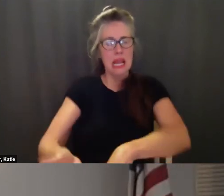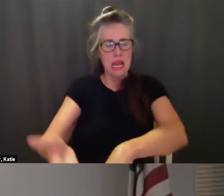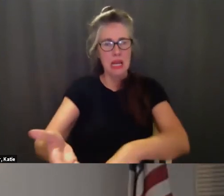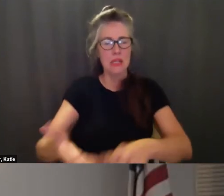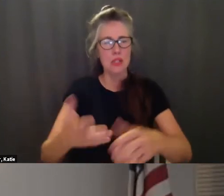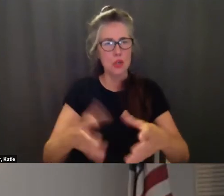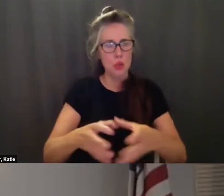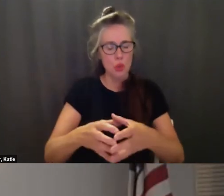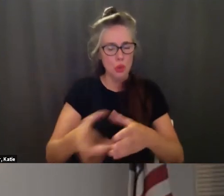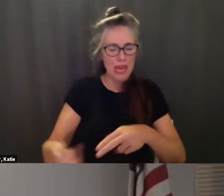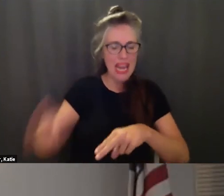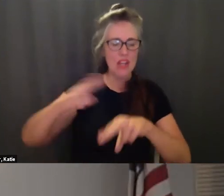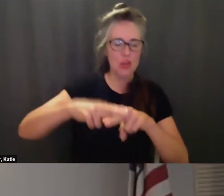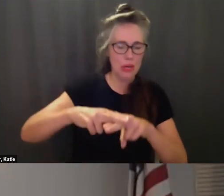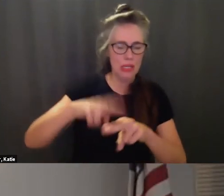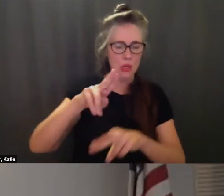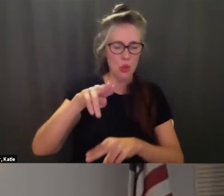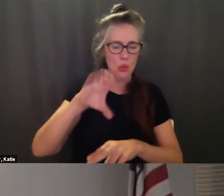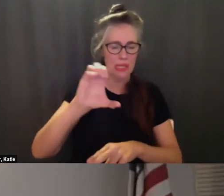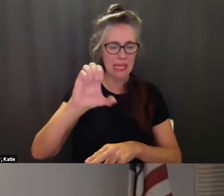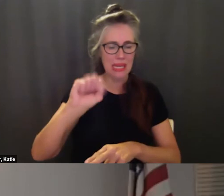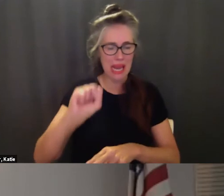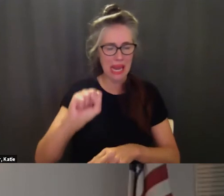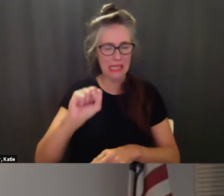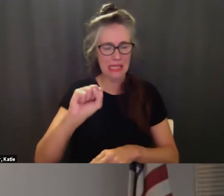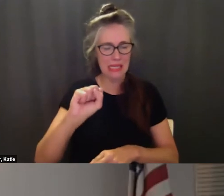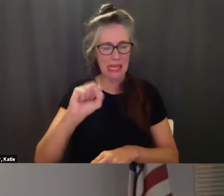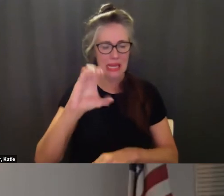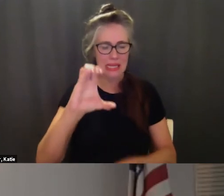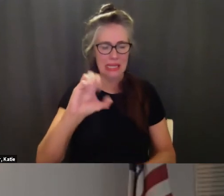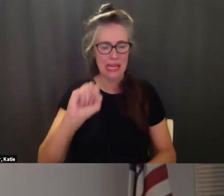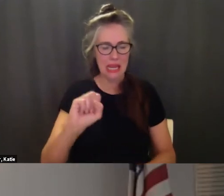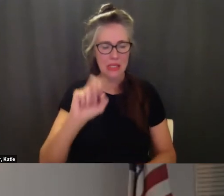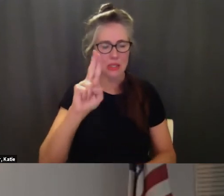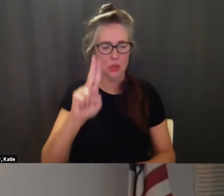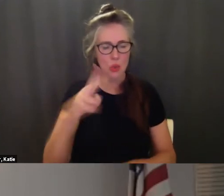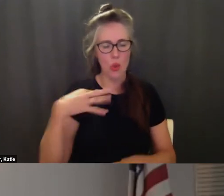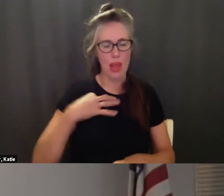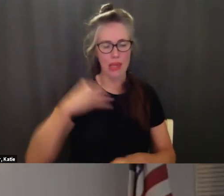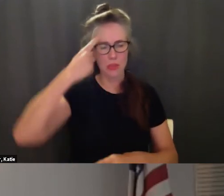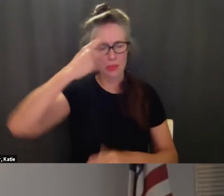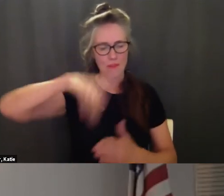CSU eligibility for all students. And I turn it over to Ms. Carey.